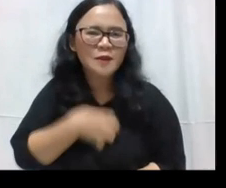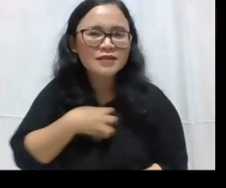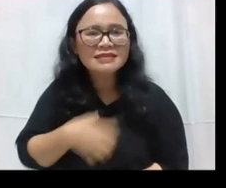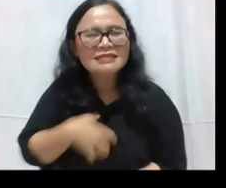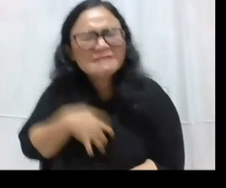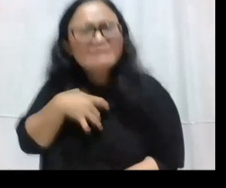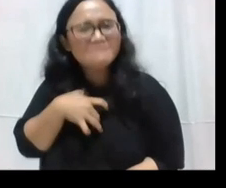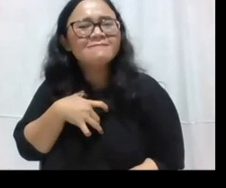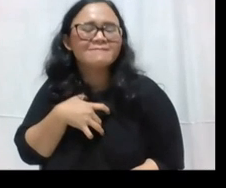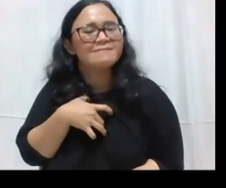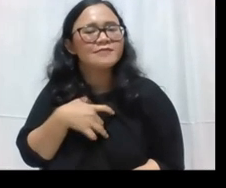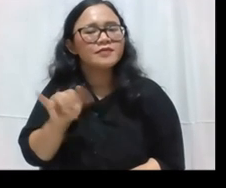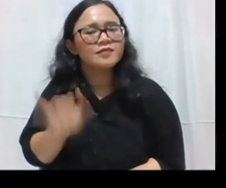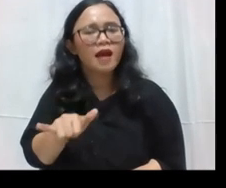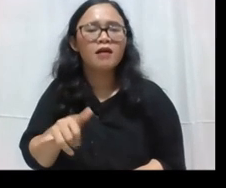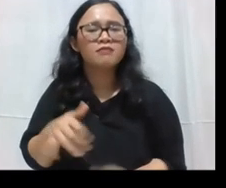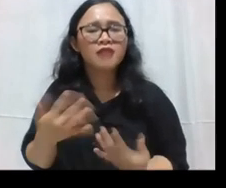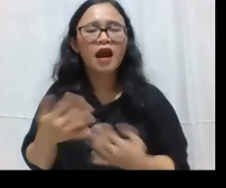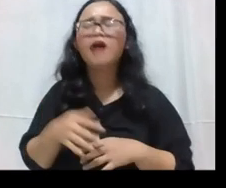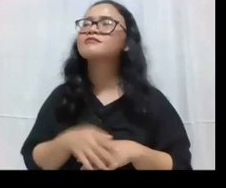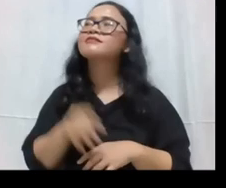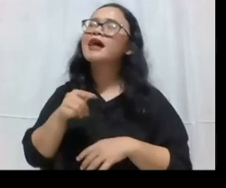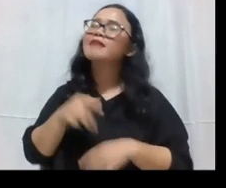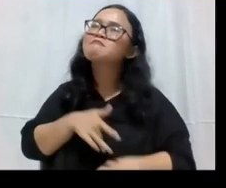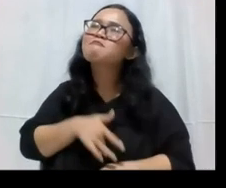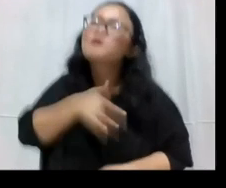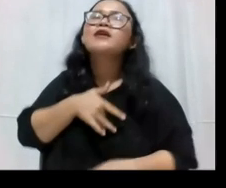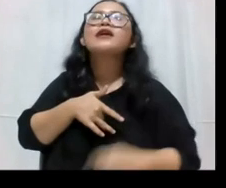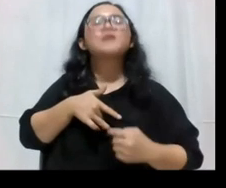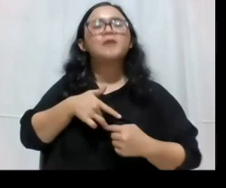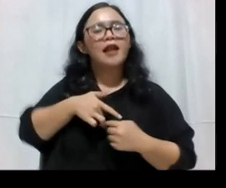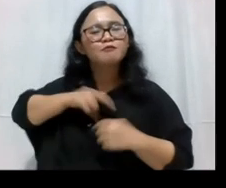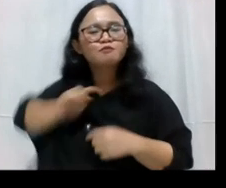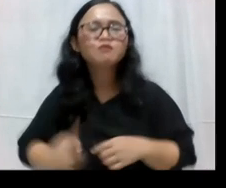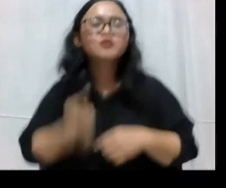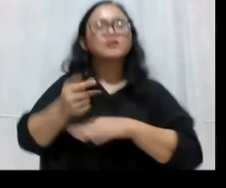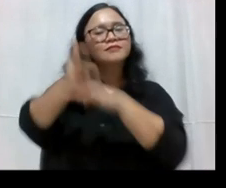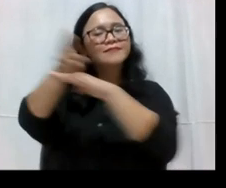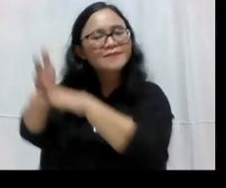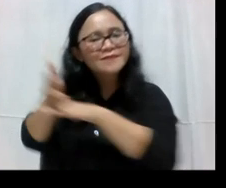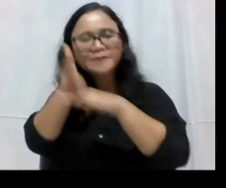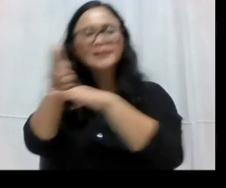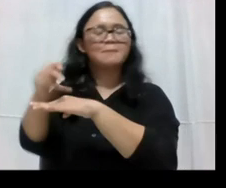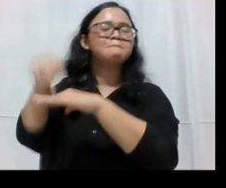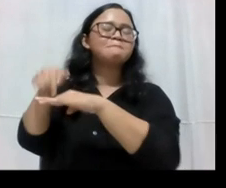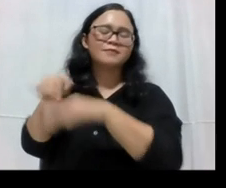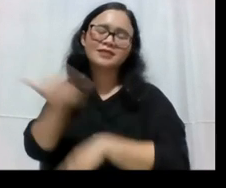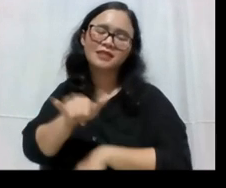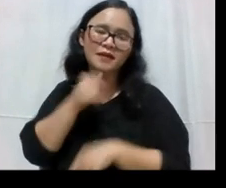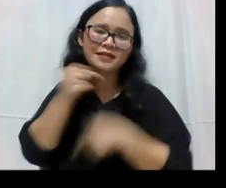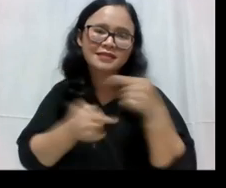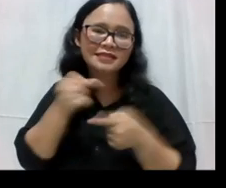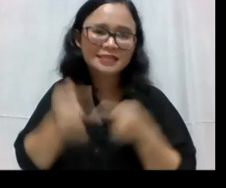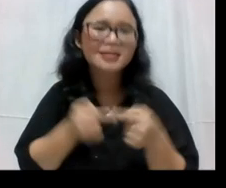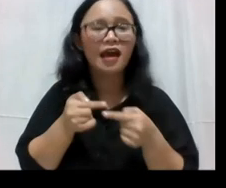strongly, I had an epiphany then that should be the ending of the film. That should be a nice ending to wrap up, to tell the story, rather than continue